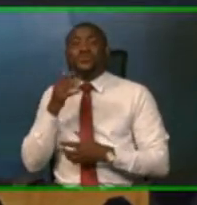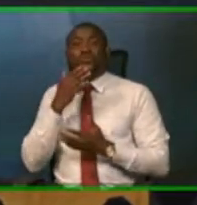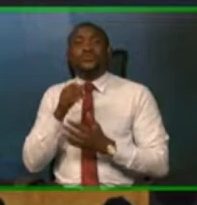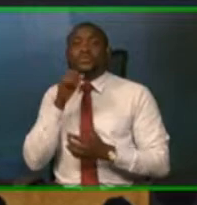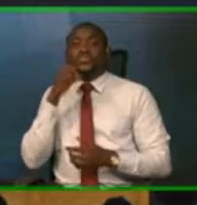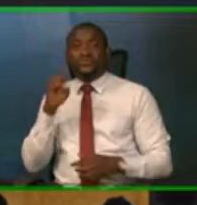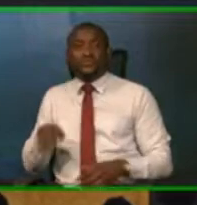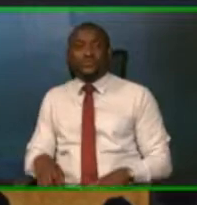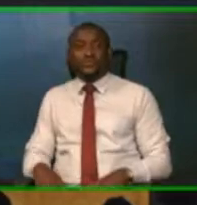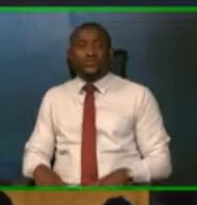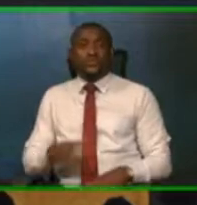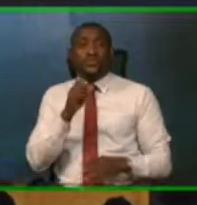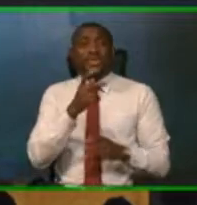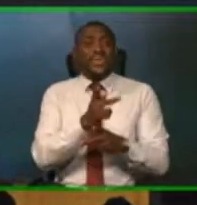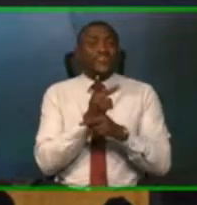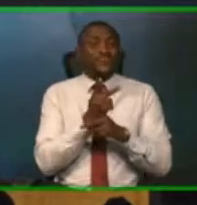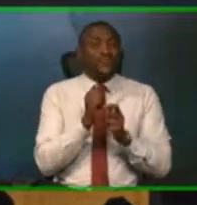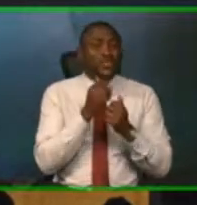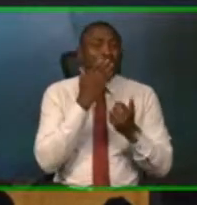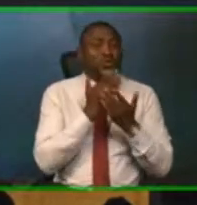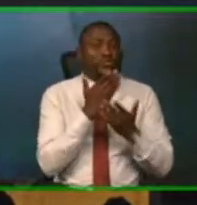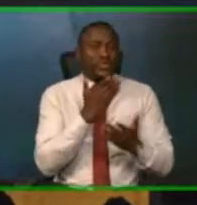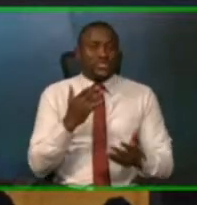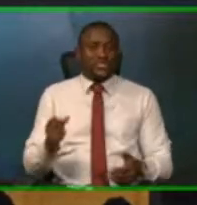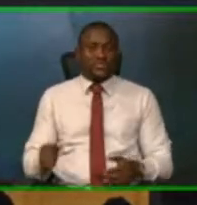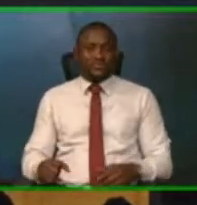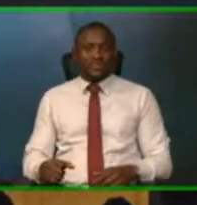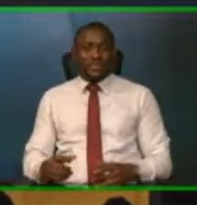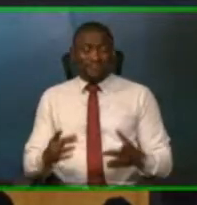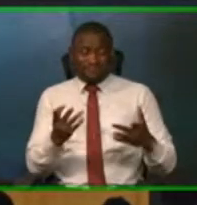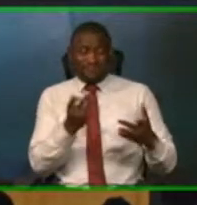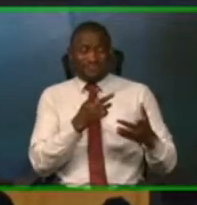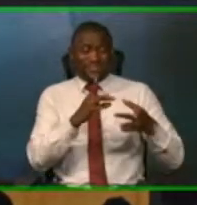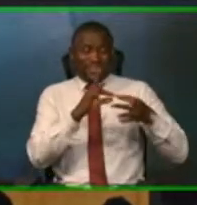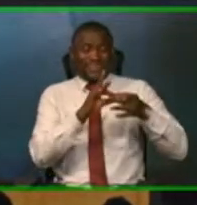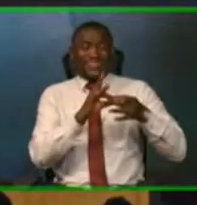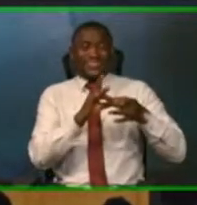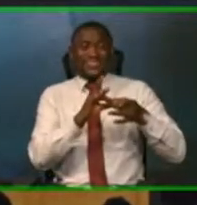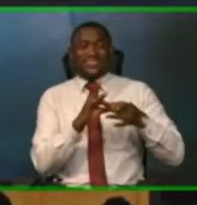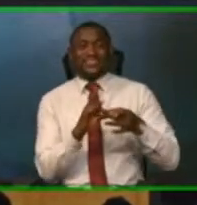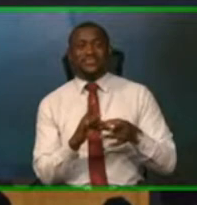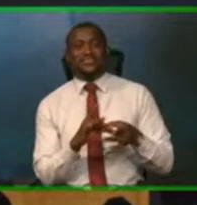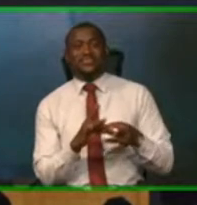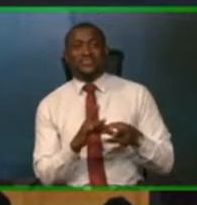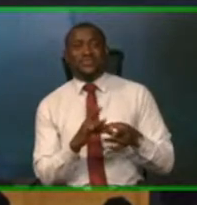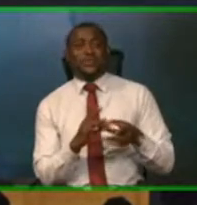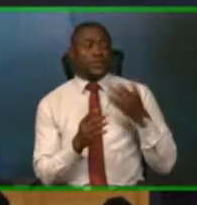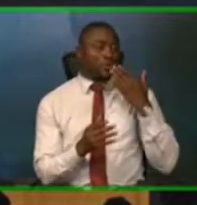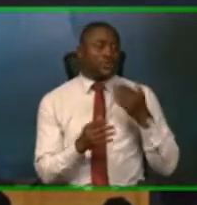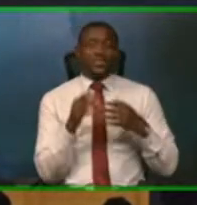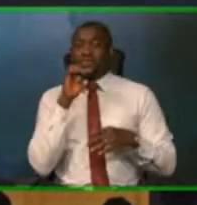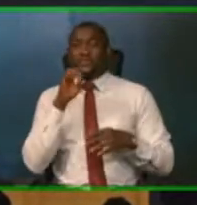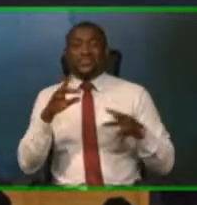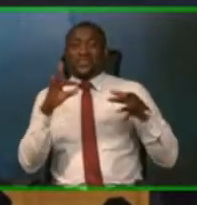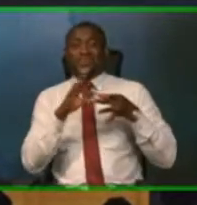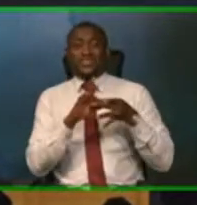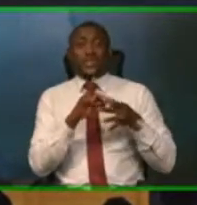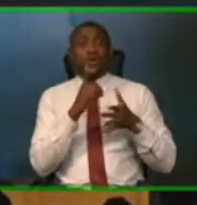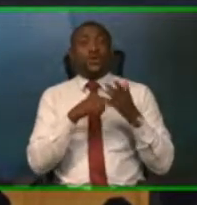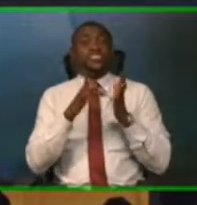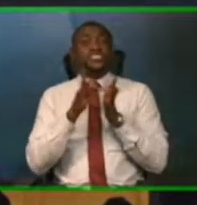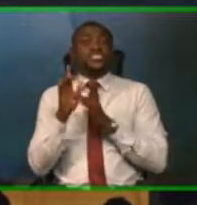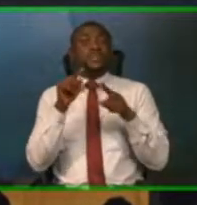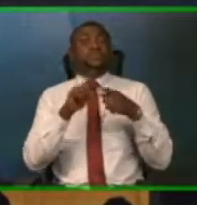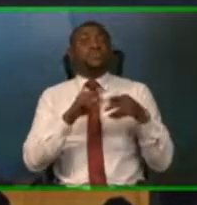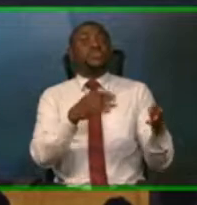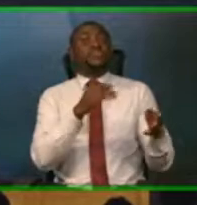be careful with good things. They are connected to the same tree. What Jesus came to give us is not good. He